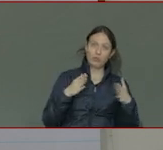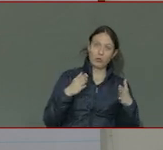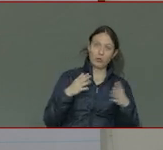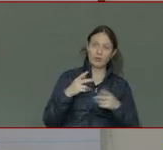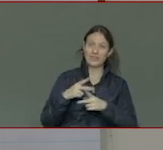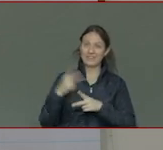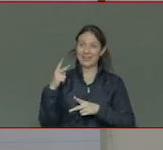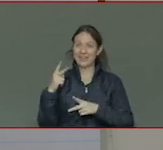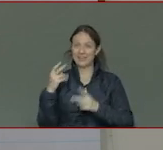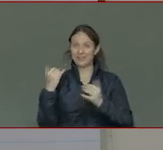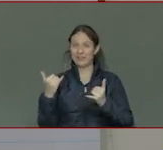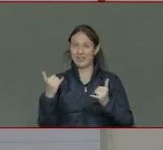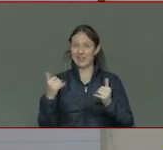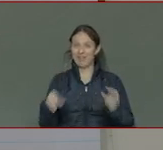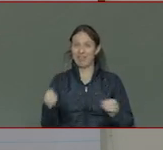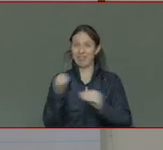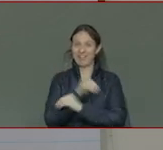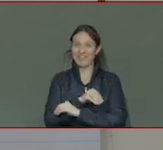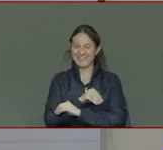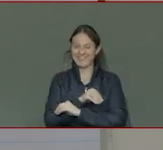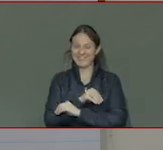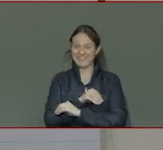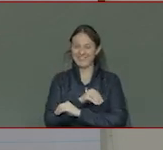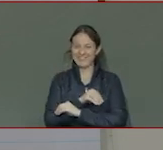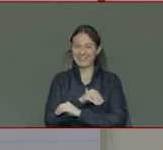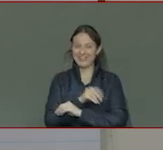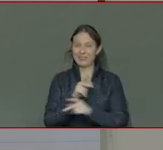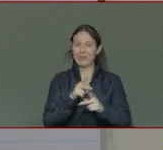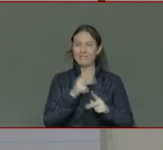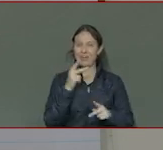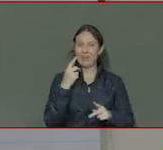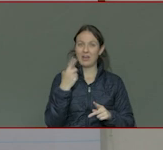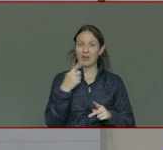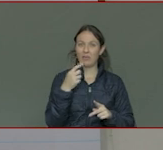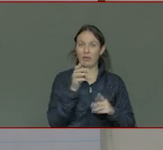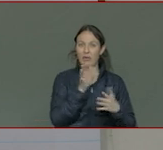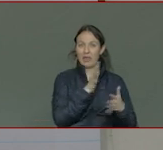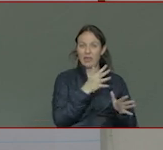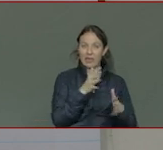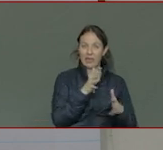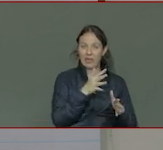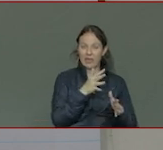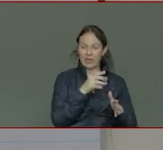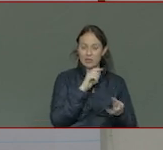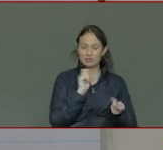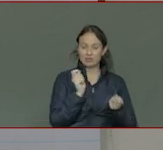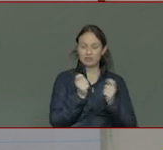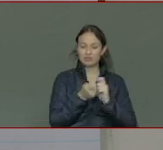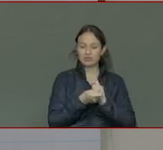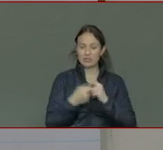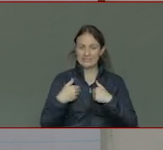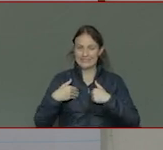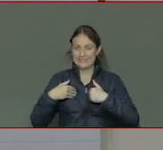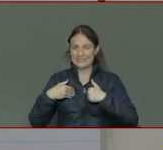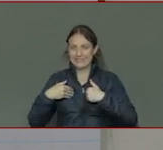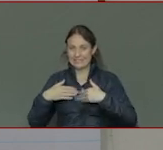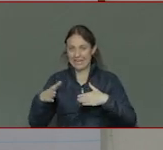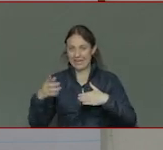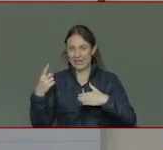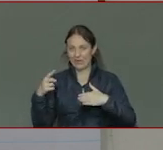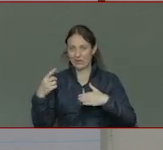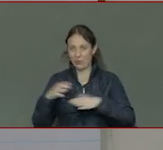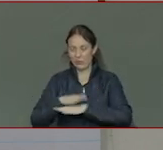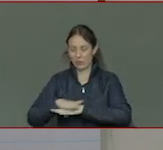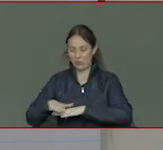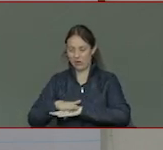now. So the final for the air is the initial of the ground and the final of